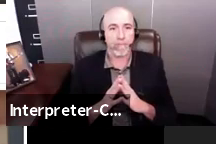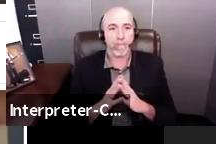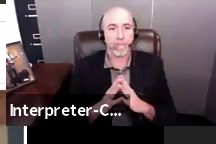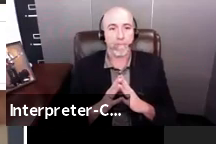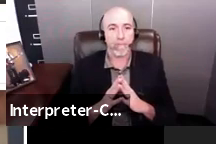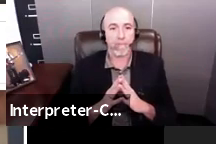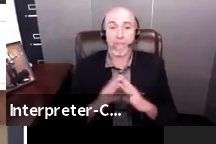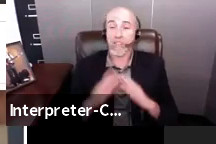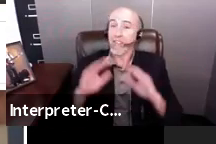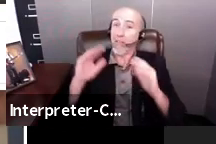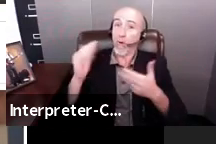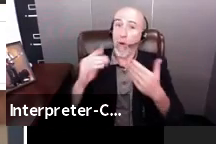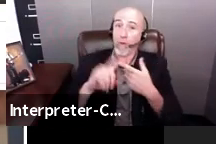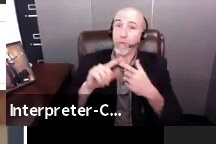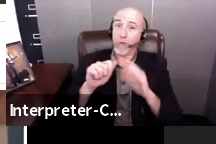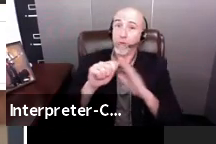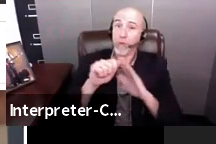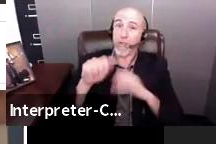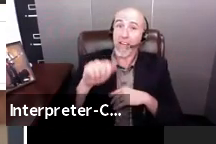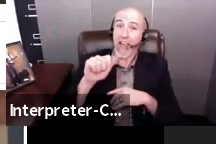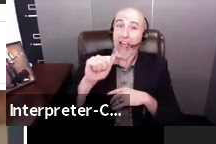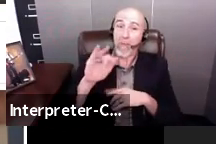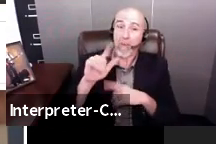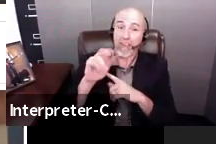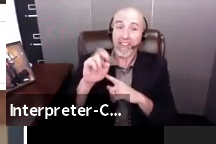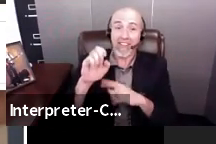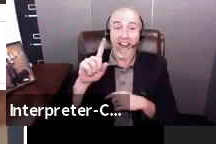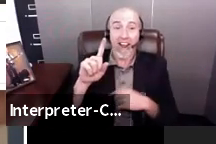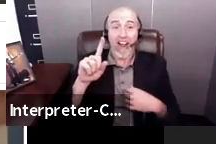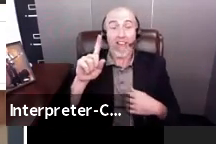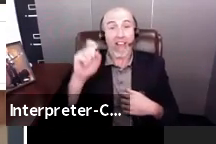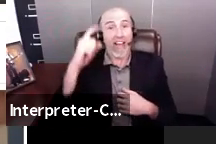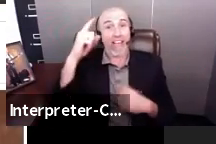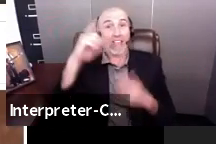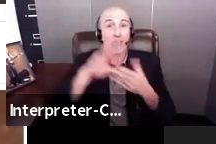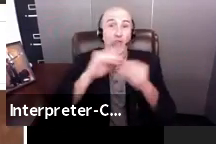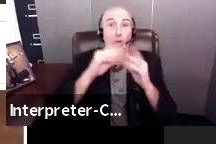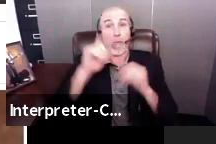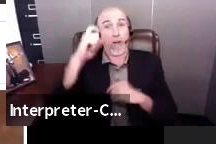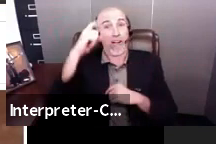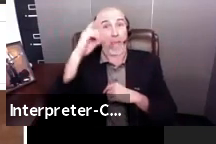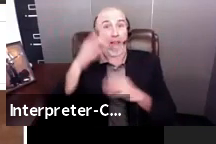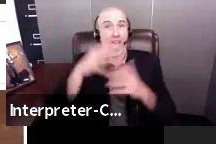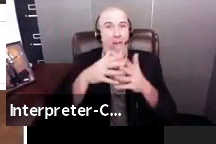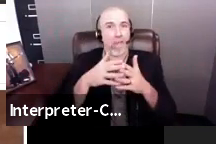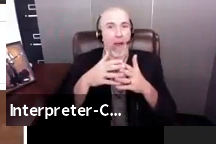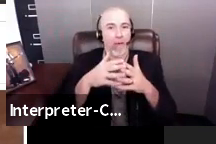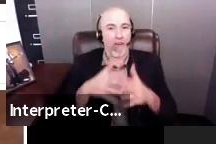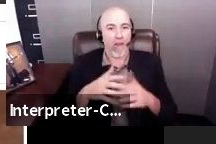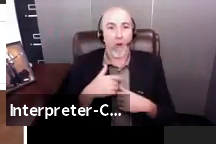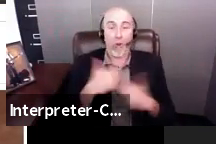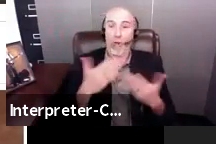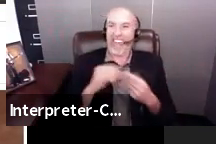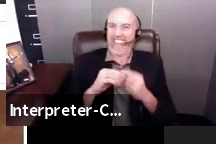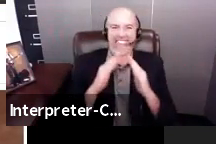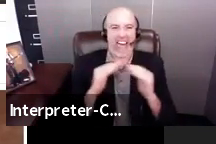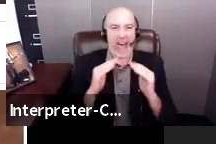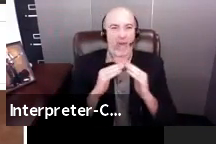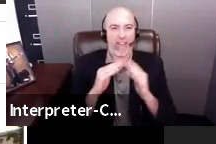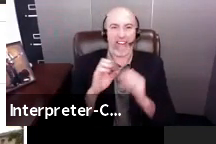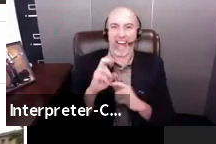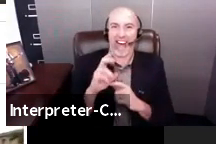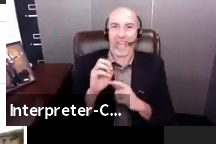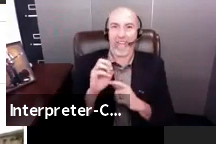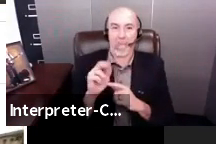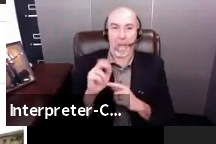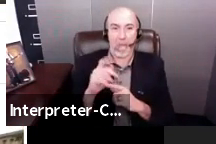Welcome to the City of Abilene, the storybook capital of America. We're here at downtown's Everman Park,